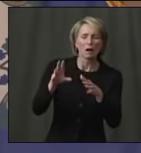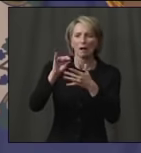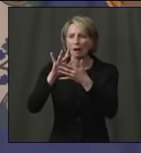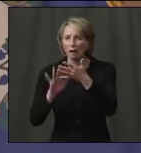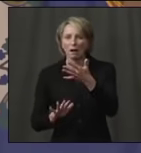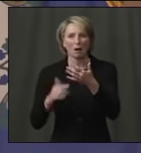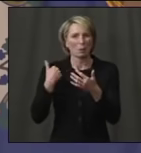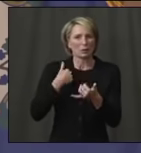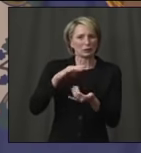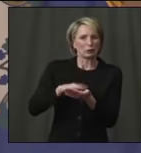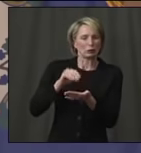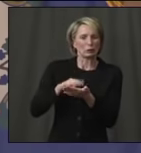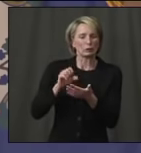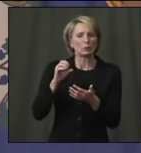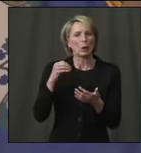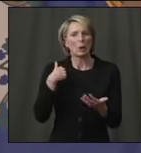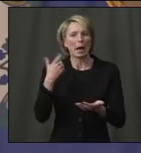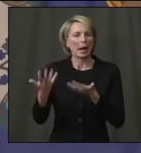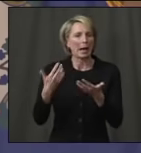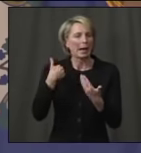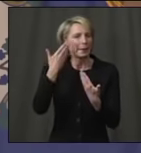people coming back to work, Sue,